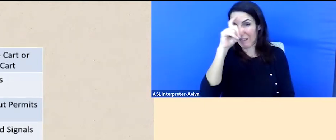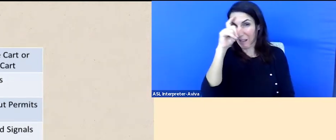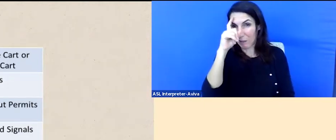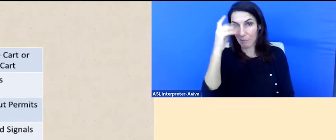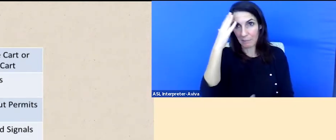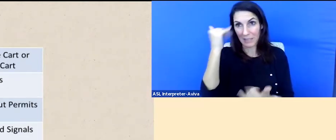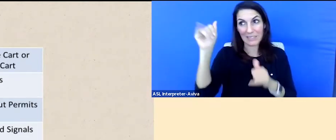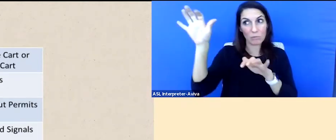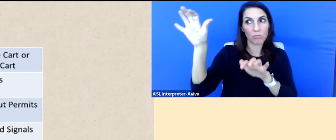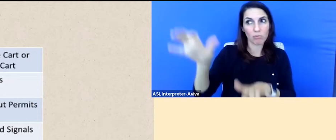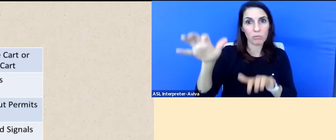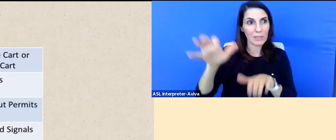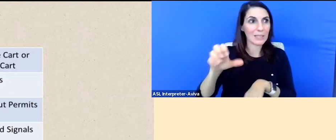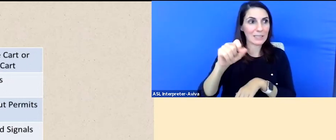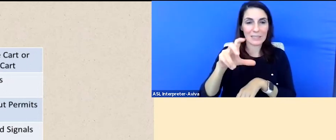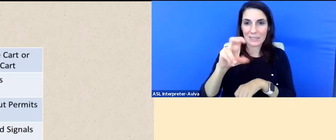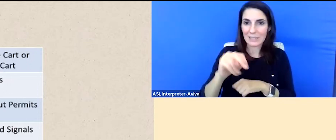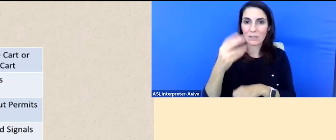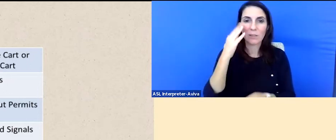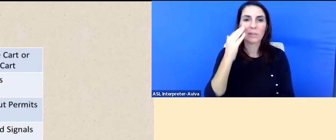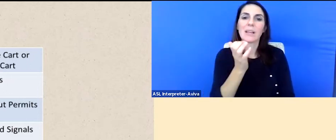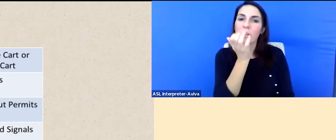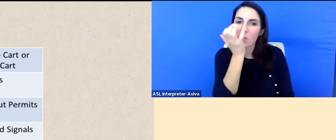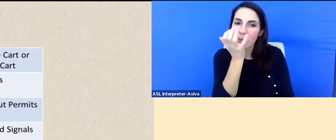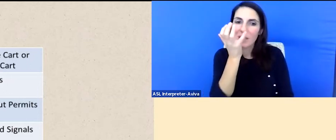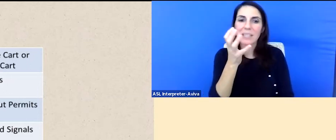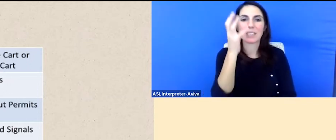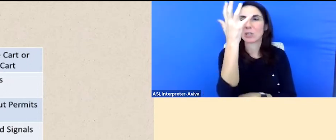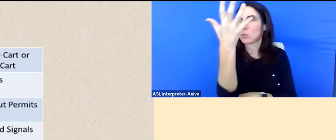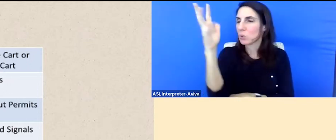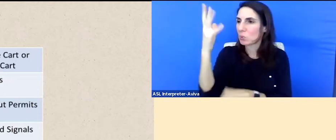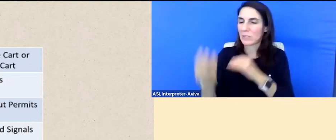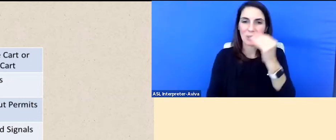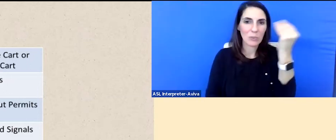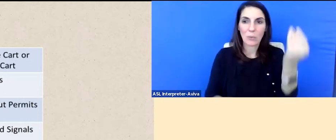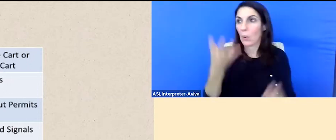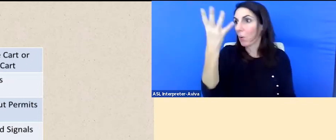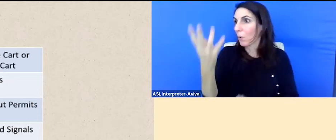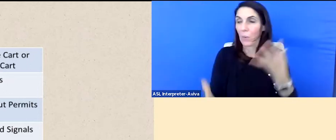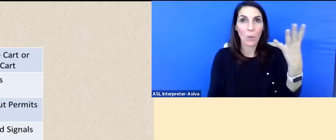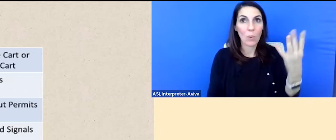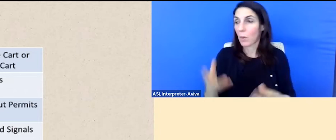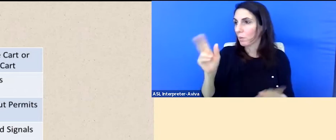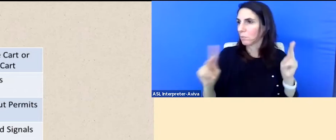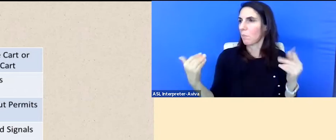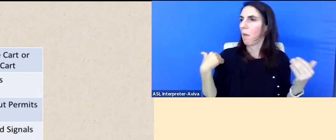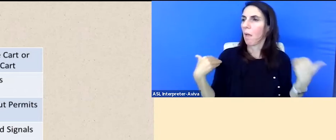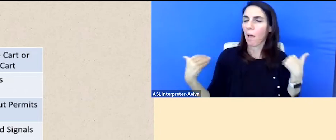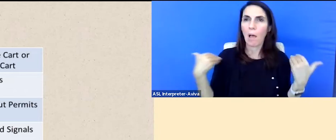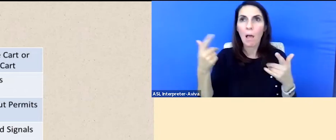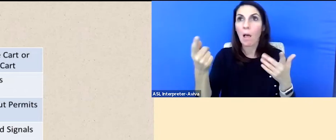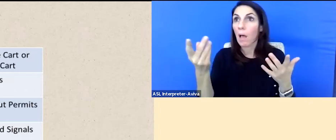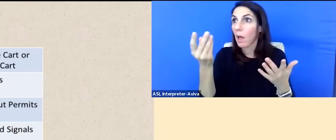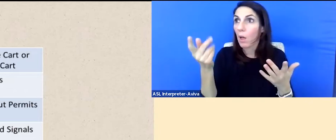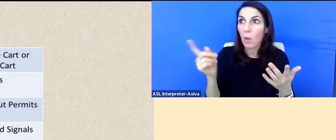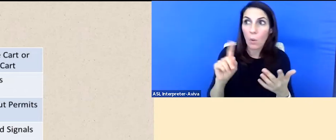rainy season, grass and trees are growing. And so residents help us to keep track of where maybe medians